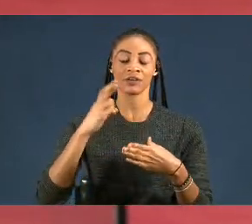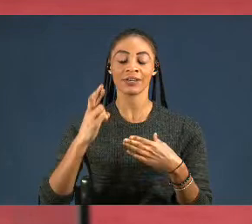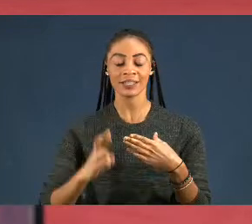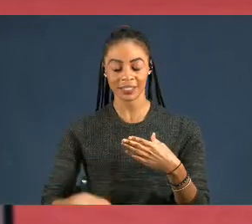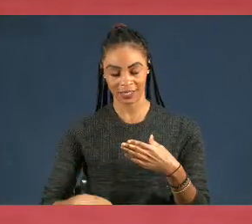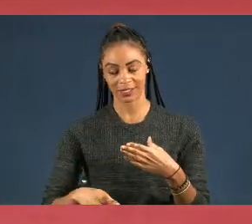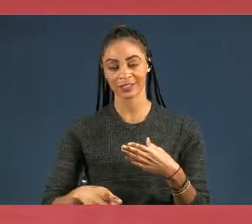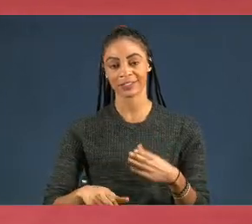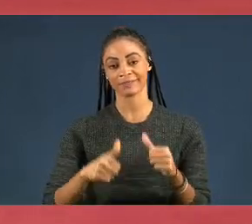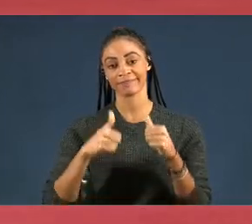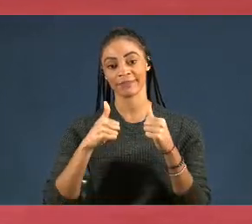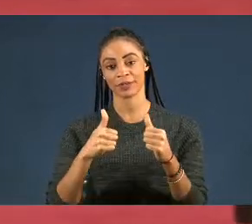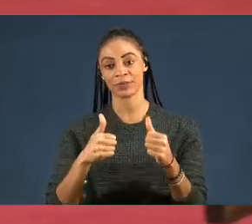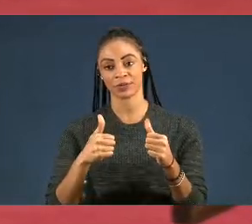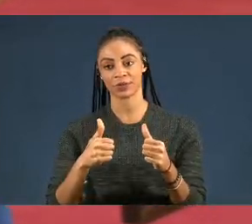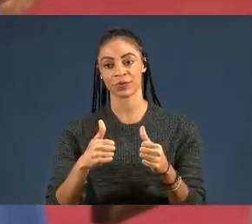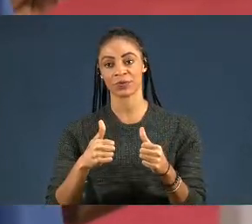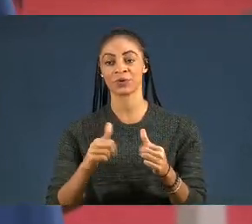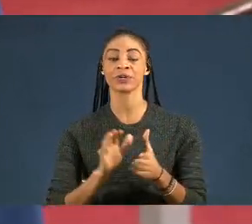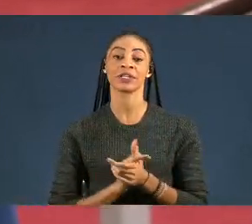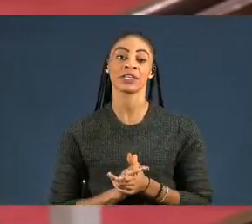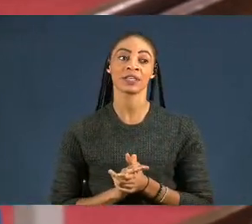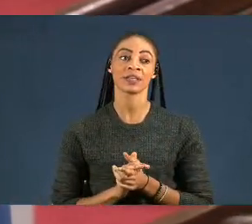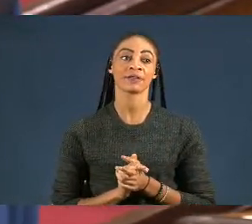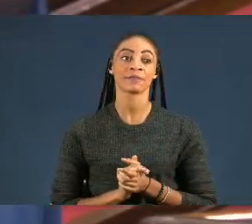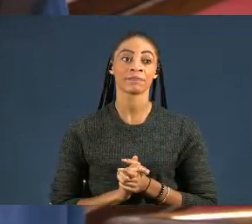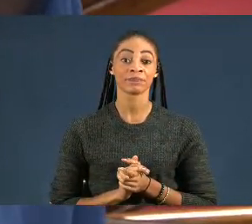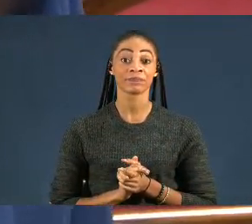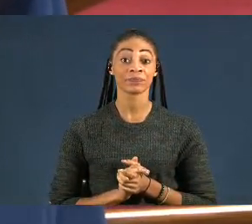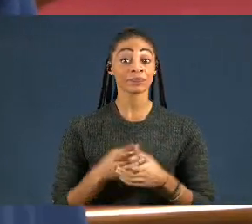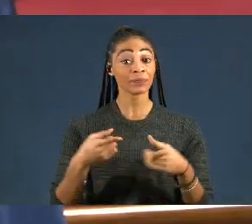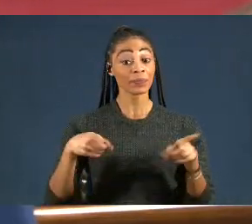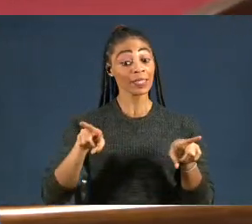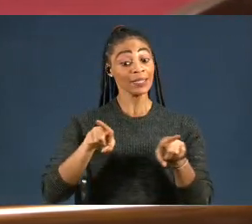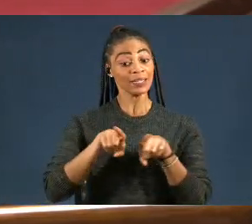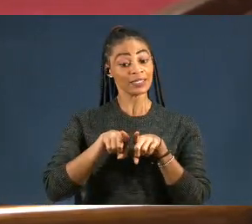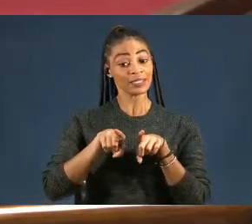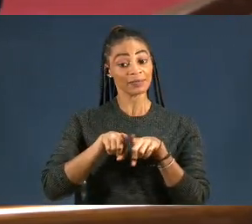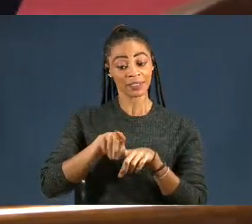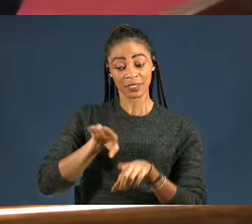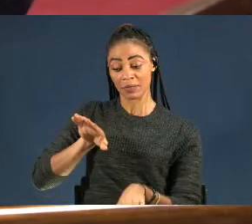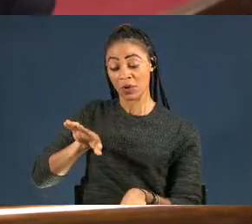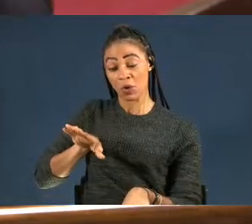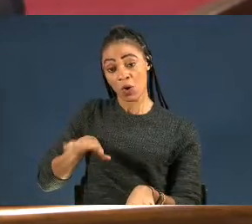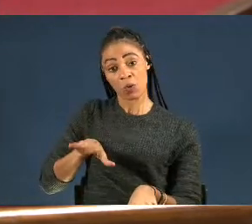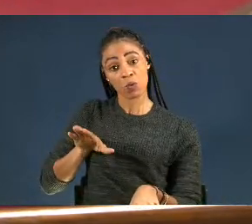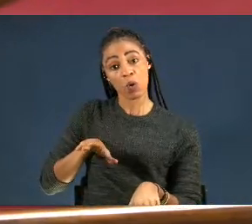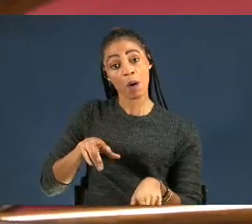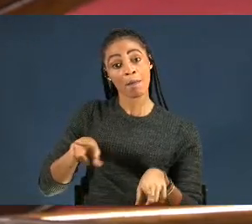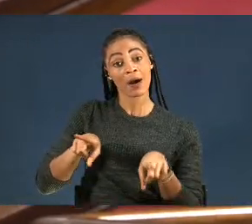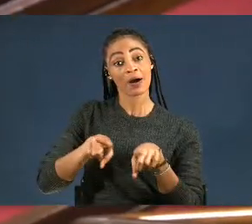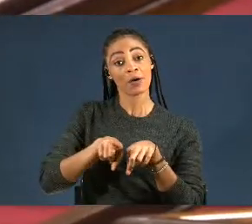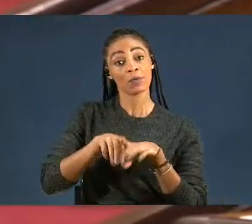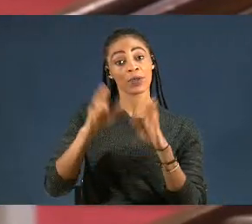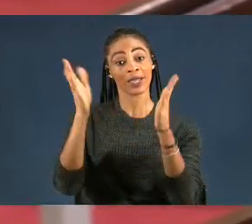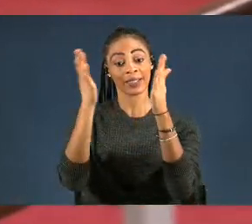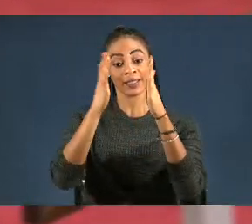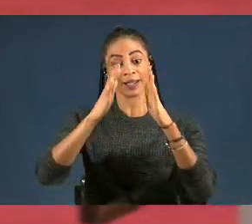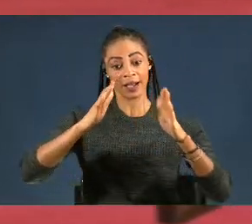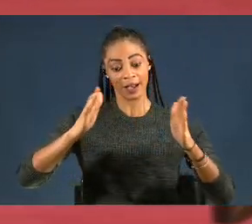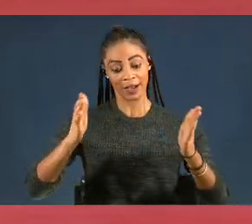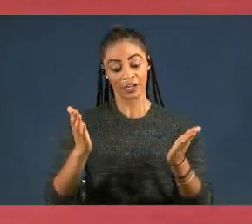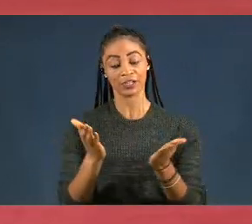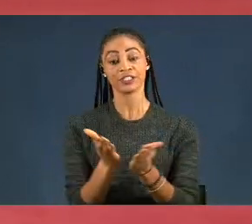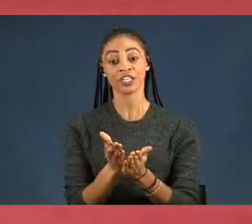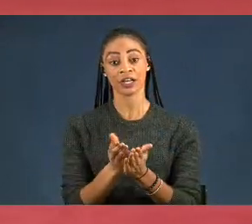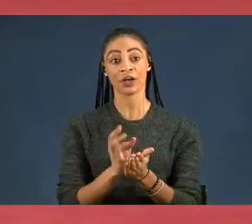easy? No. But we are saying that, like the woman with the alabaster jar, we are willing